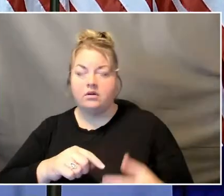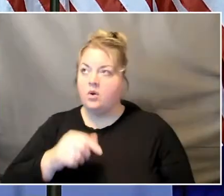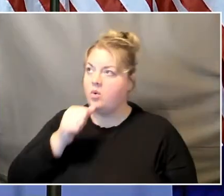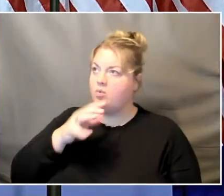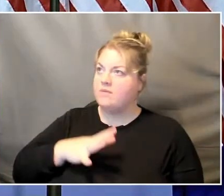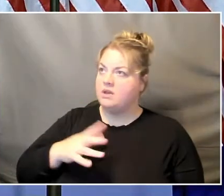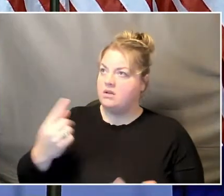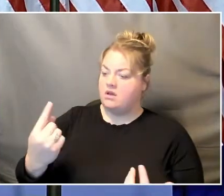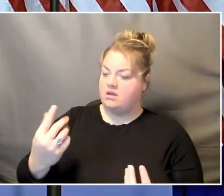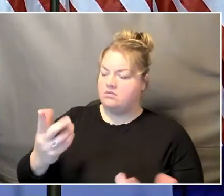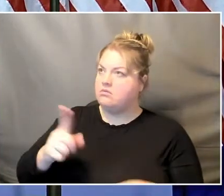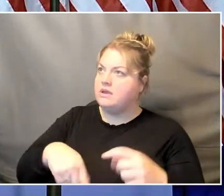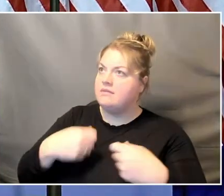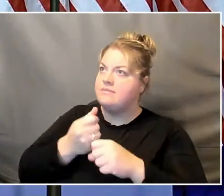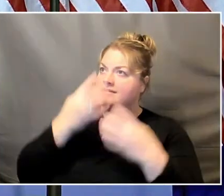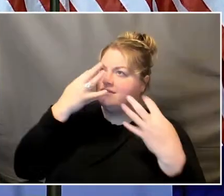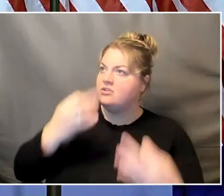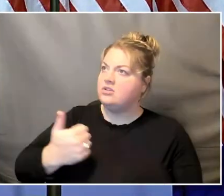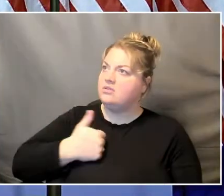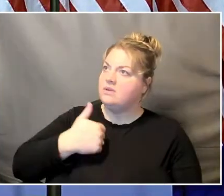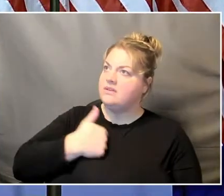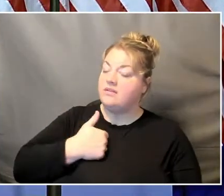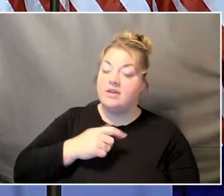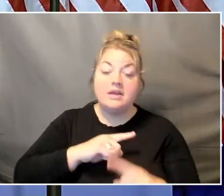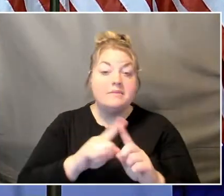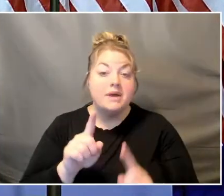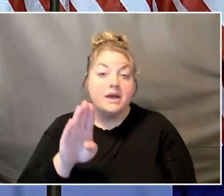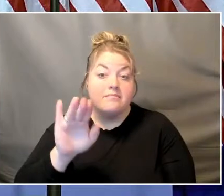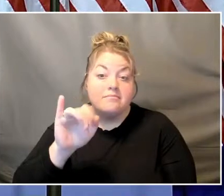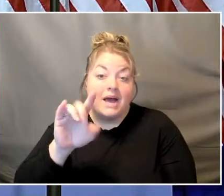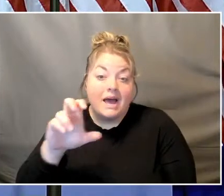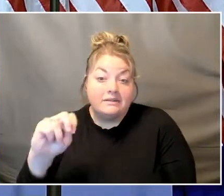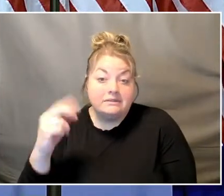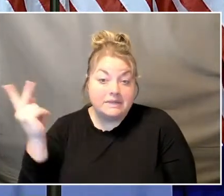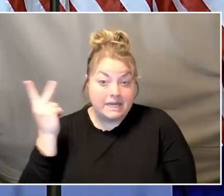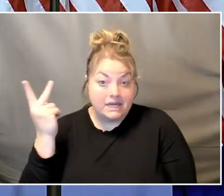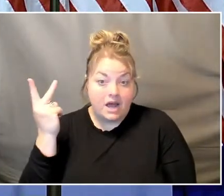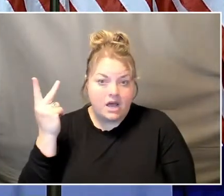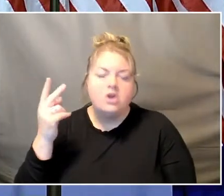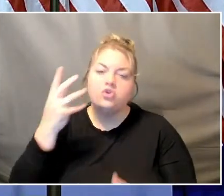themselves. But Joe Biden and I trust women.